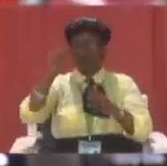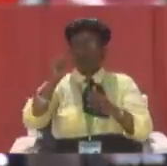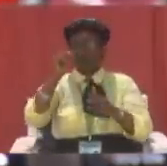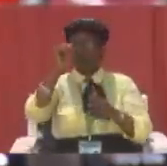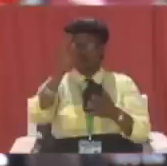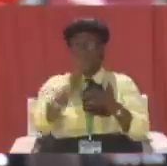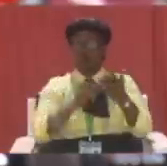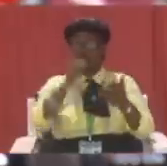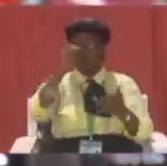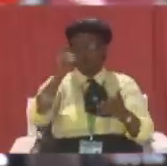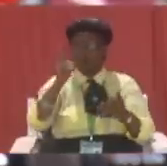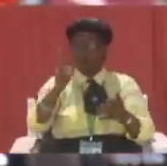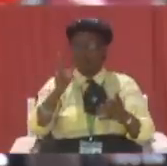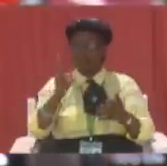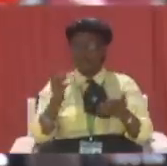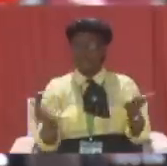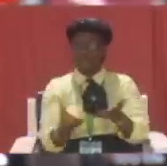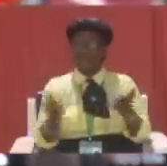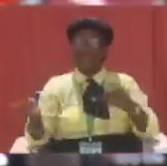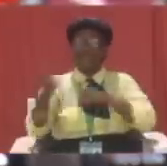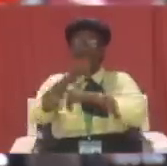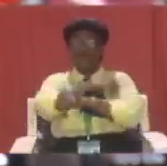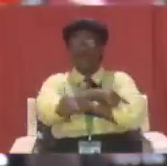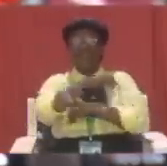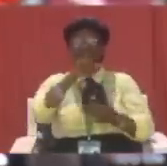that the day you share your testimony,